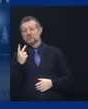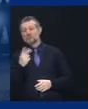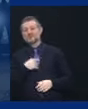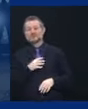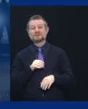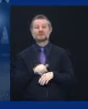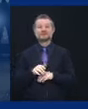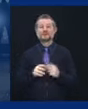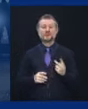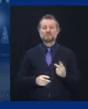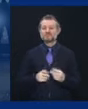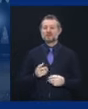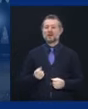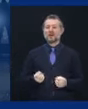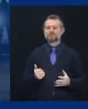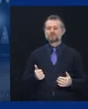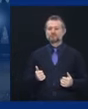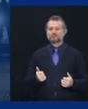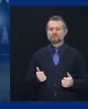Get up.